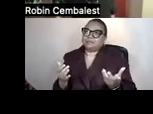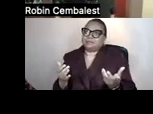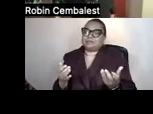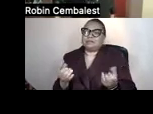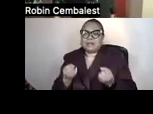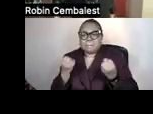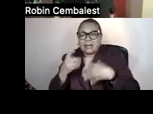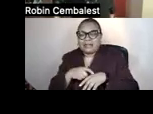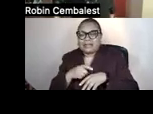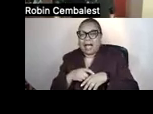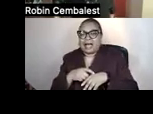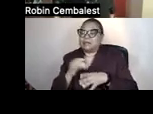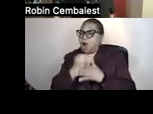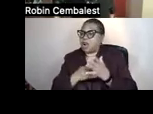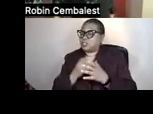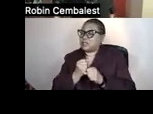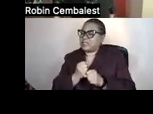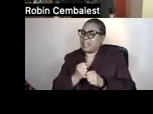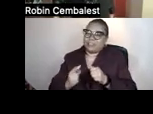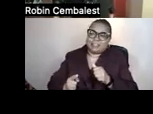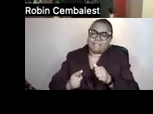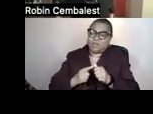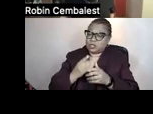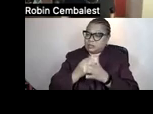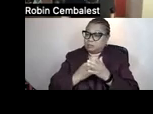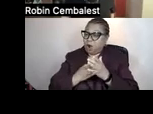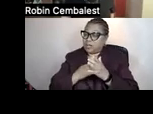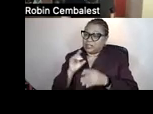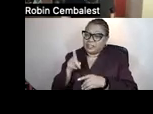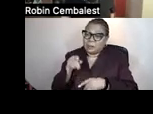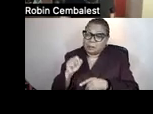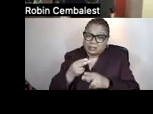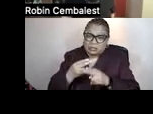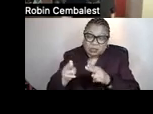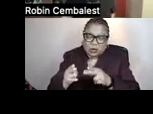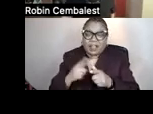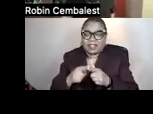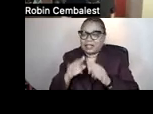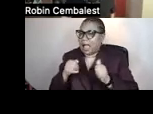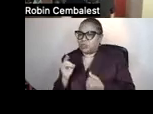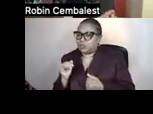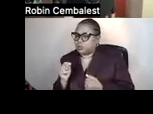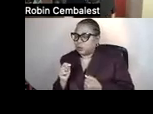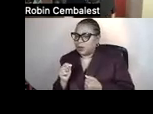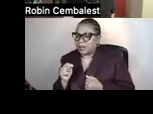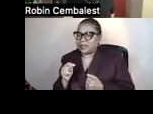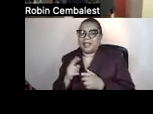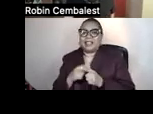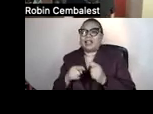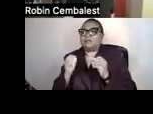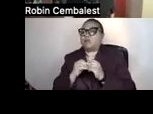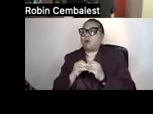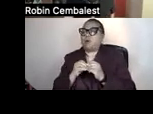of times artists will get the first part of the pitch all short, and then you say, how do you do it? And we get, more